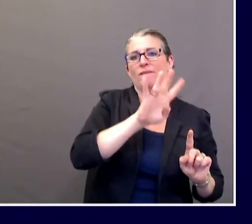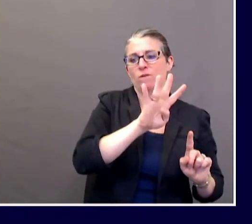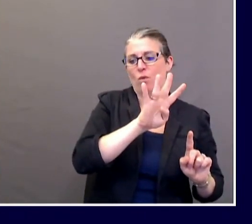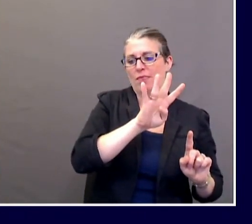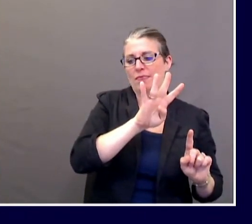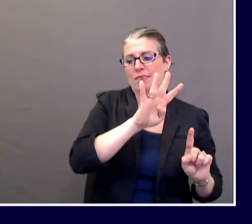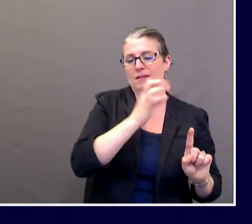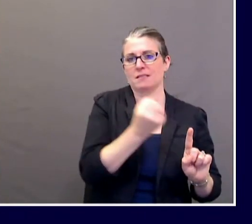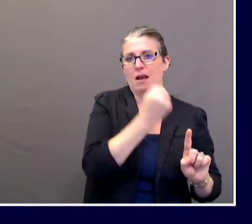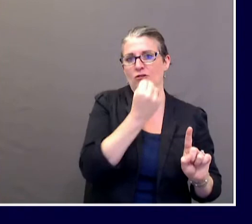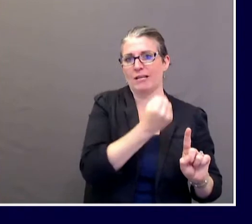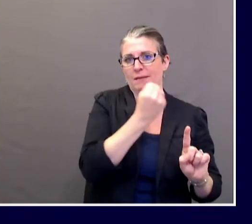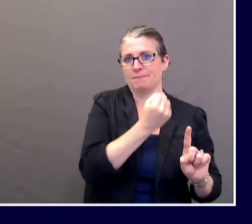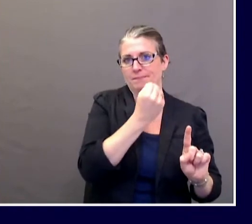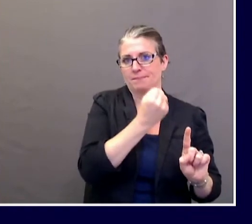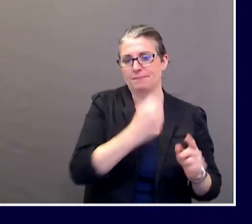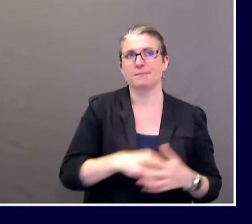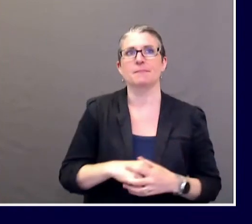Cumulatively,